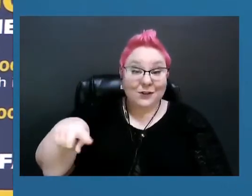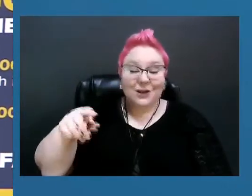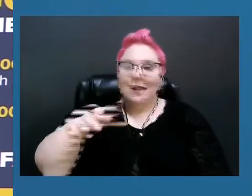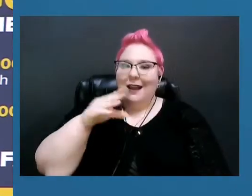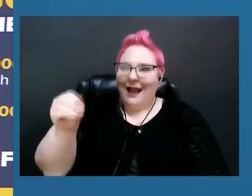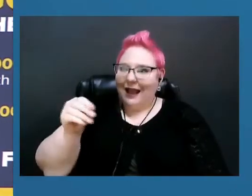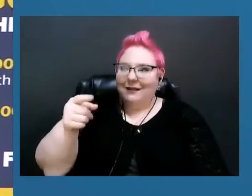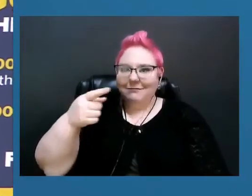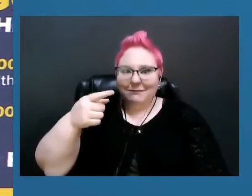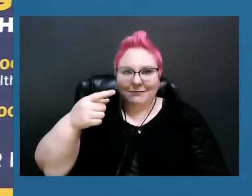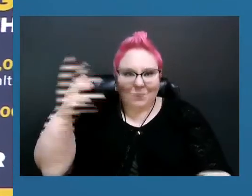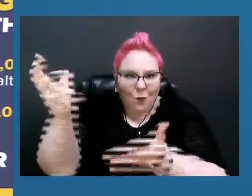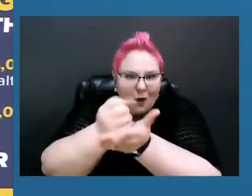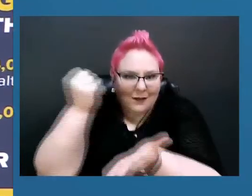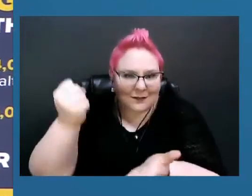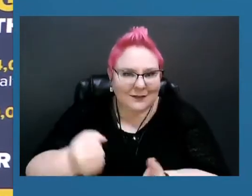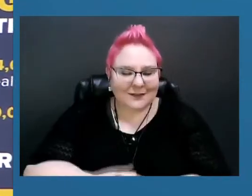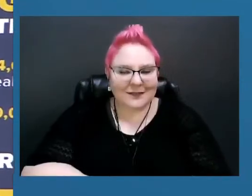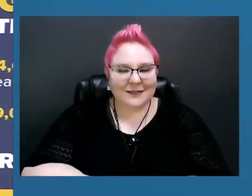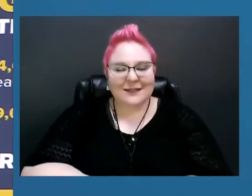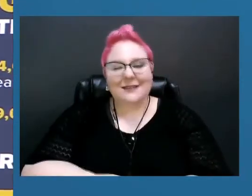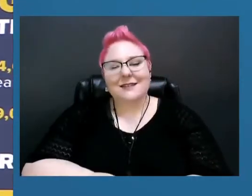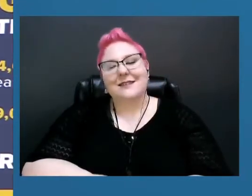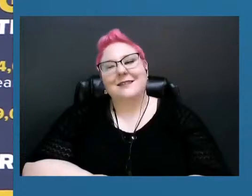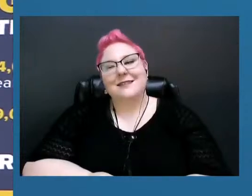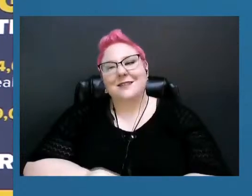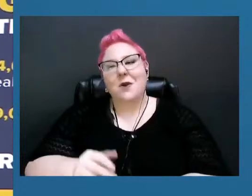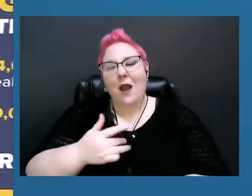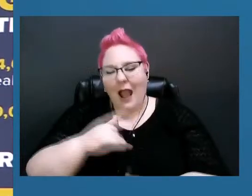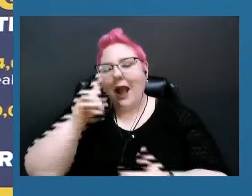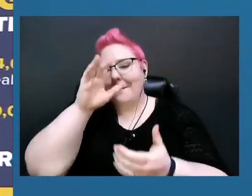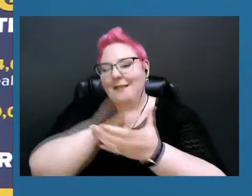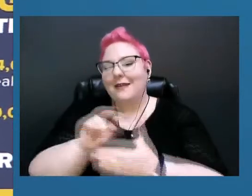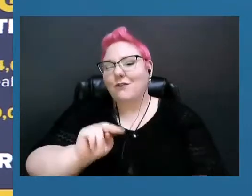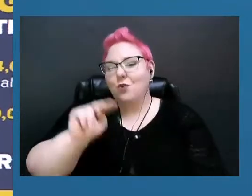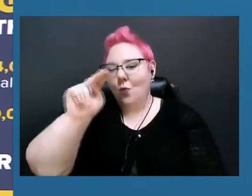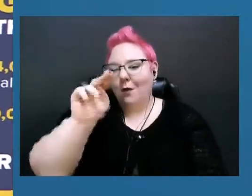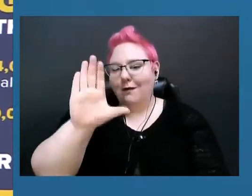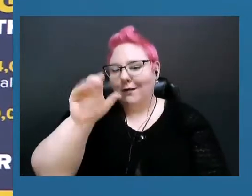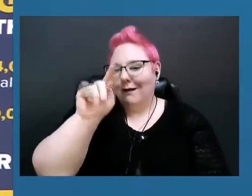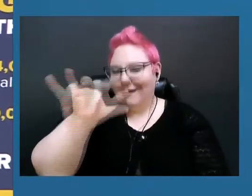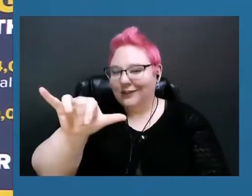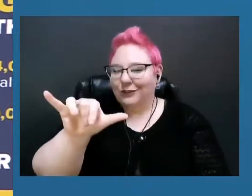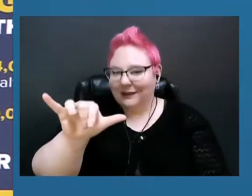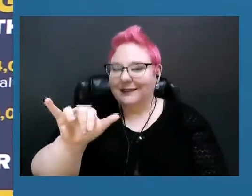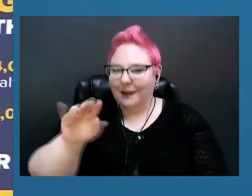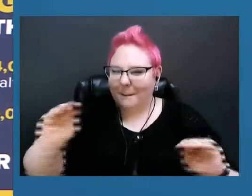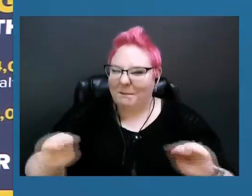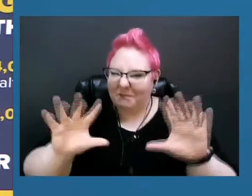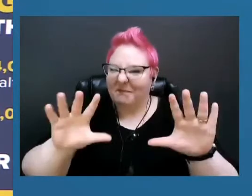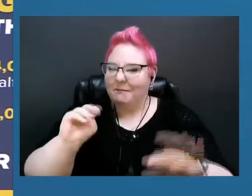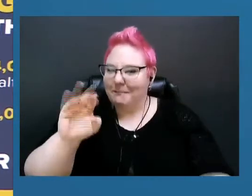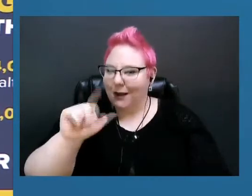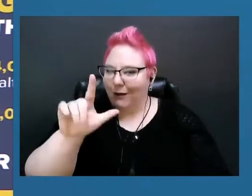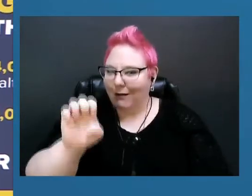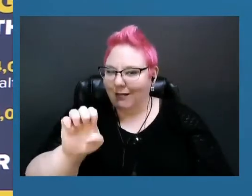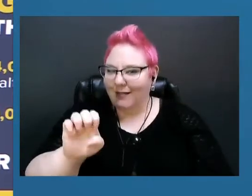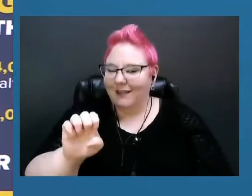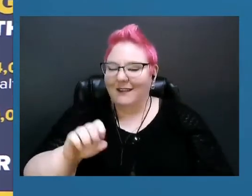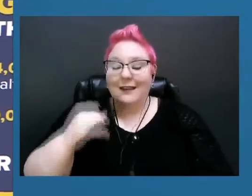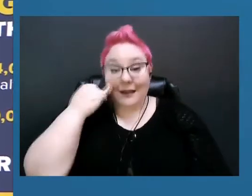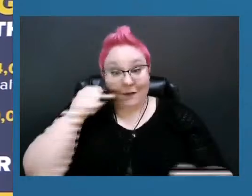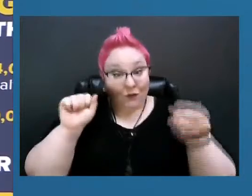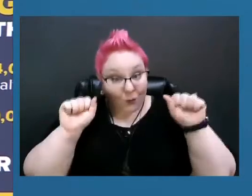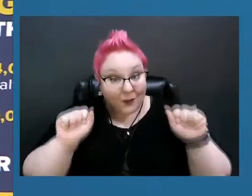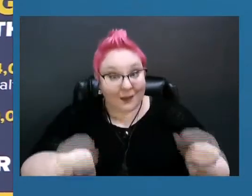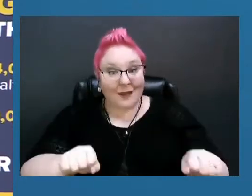So, I believe in the North Country miracle too. I really do. If we can harness the power of